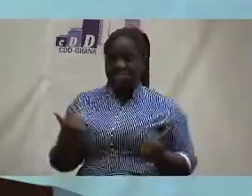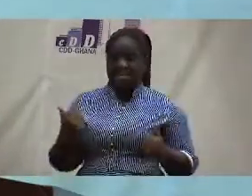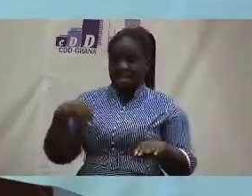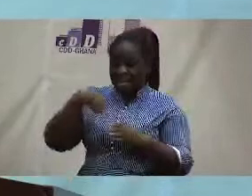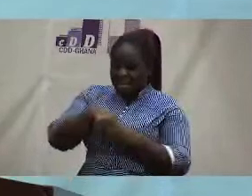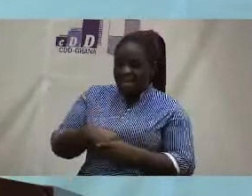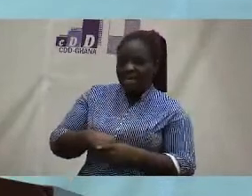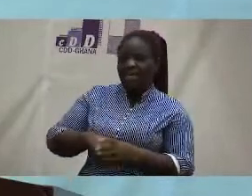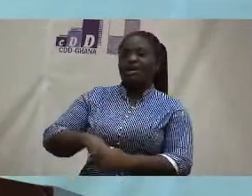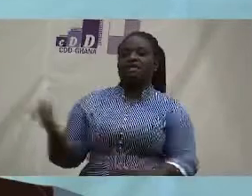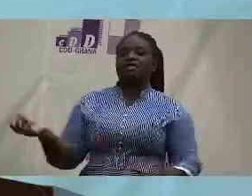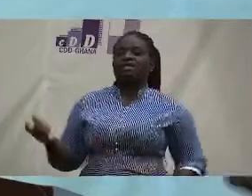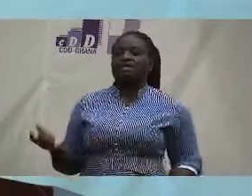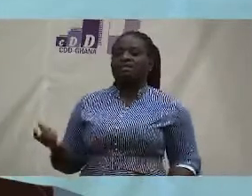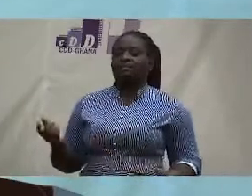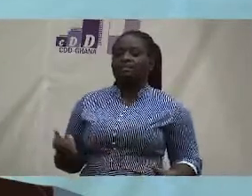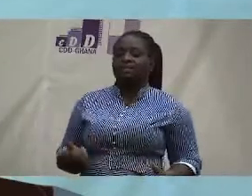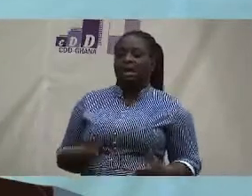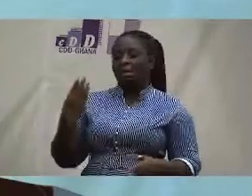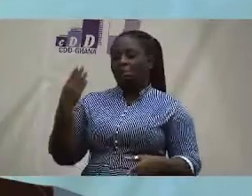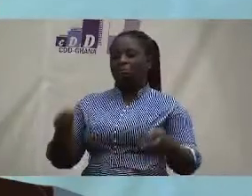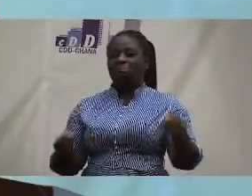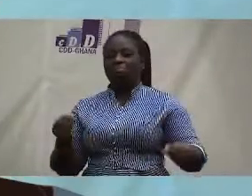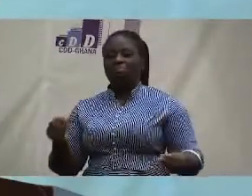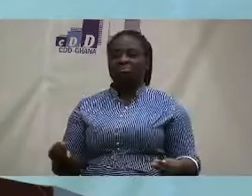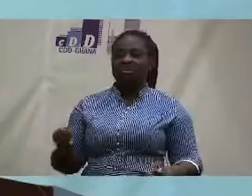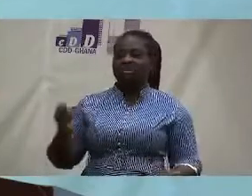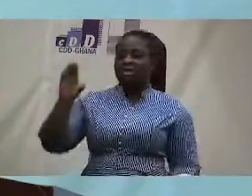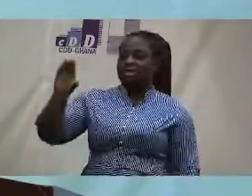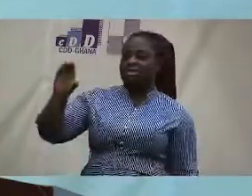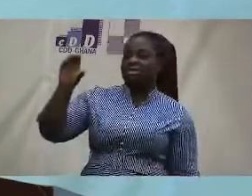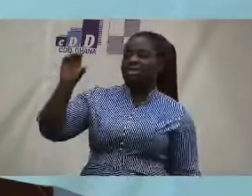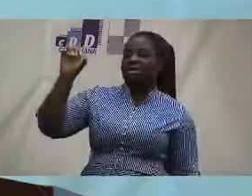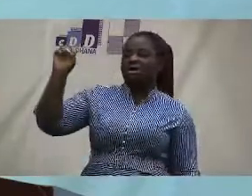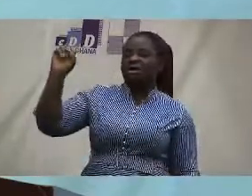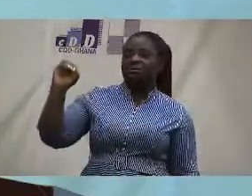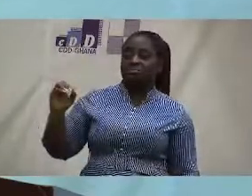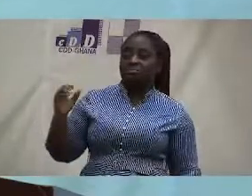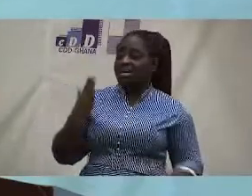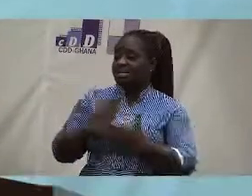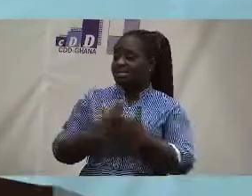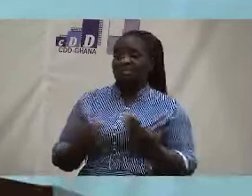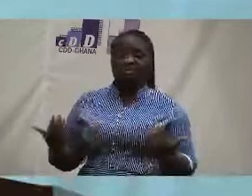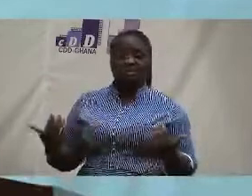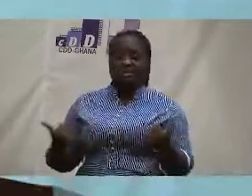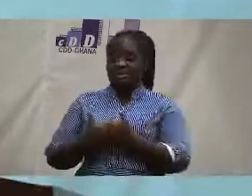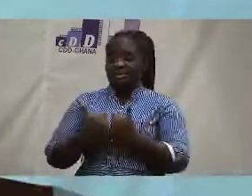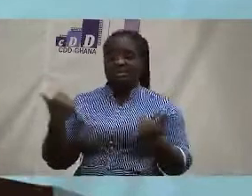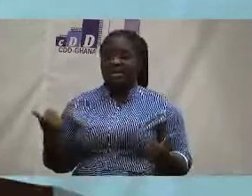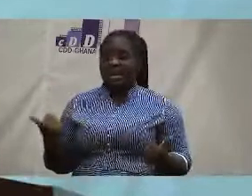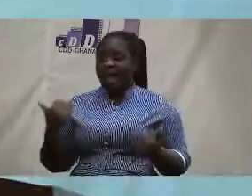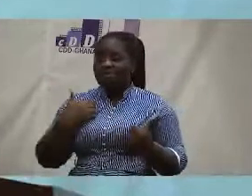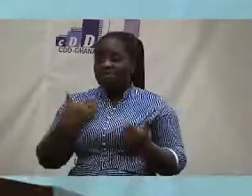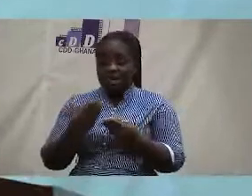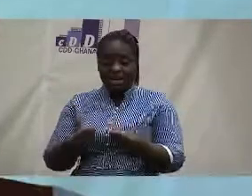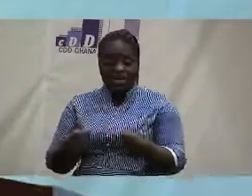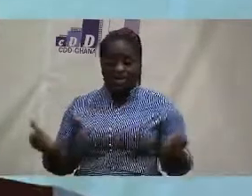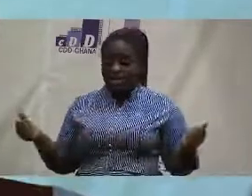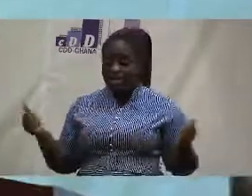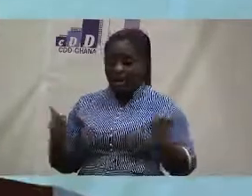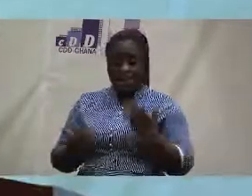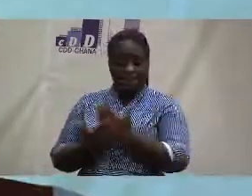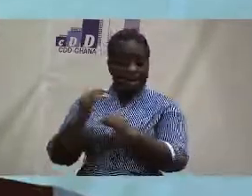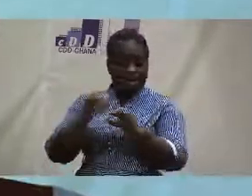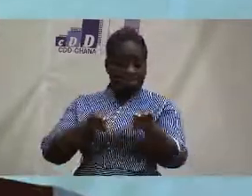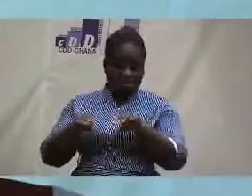factors, that inhibit the civil society movement in the region. Some of these challenges will have to be addressed by the